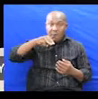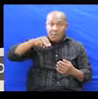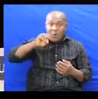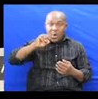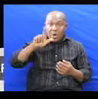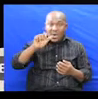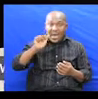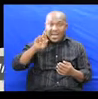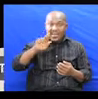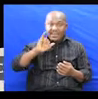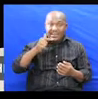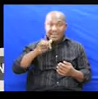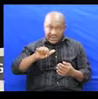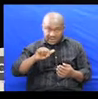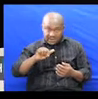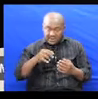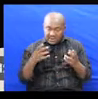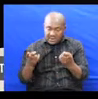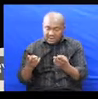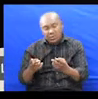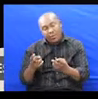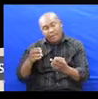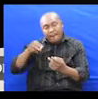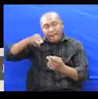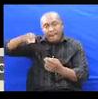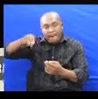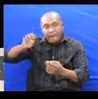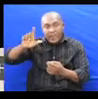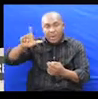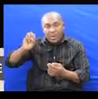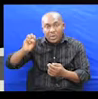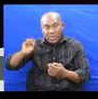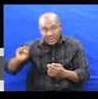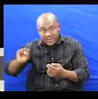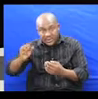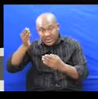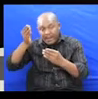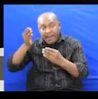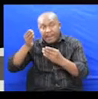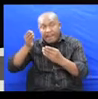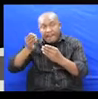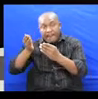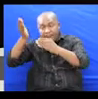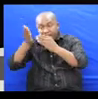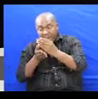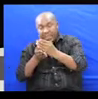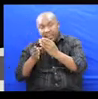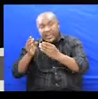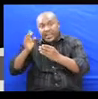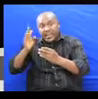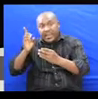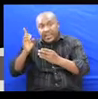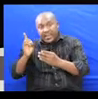is moles per decimeter cubic or moles